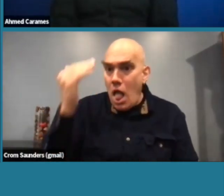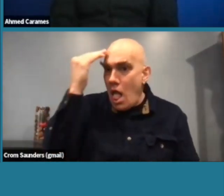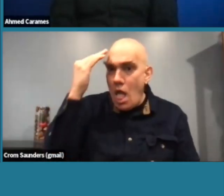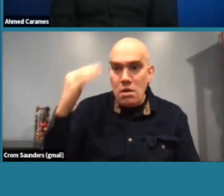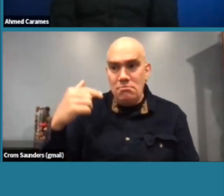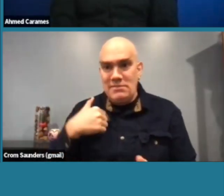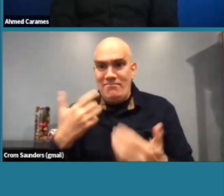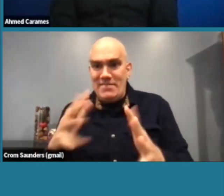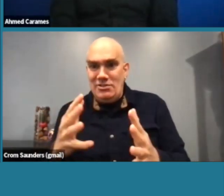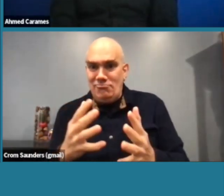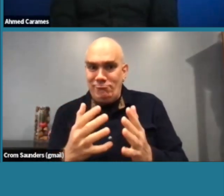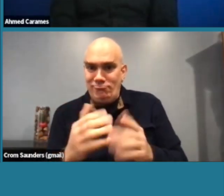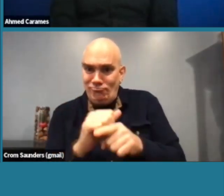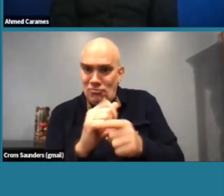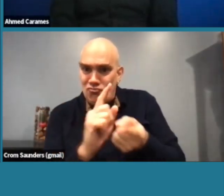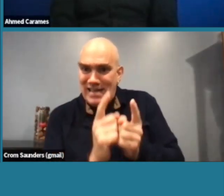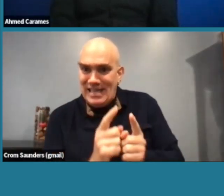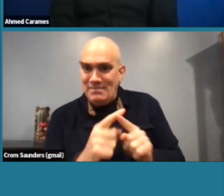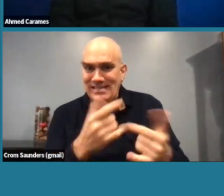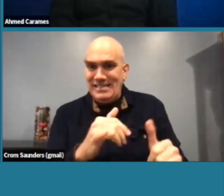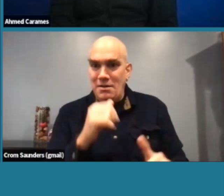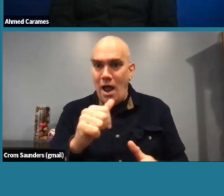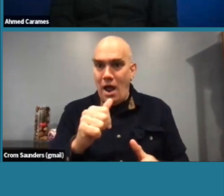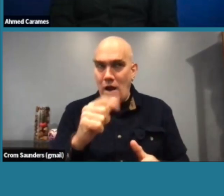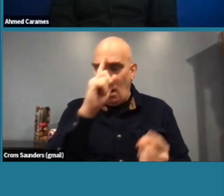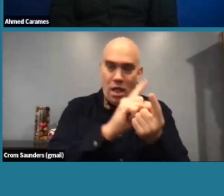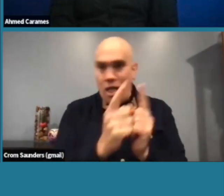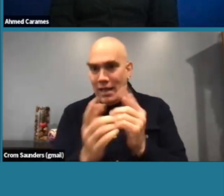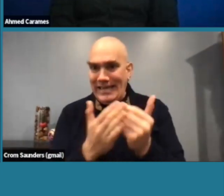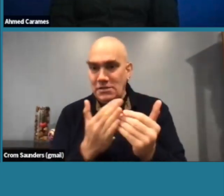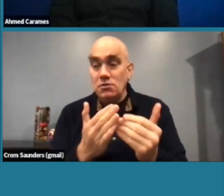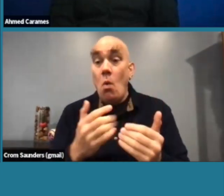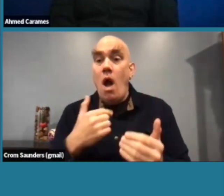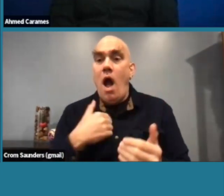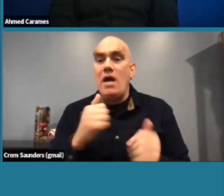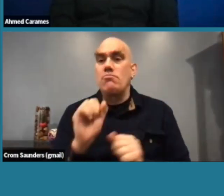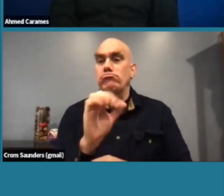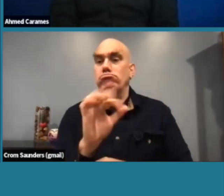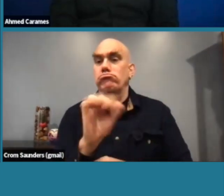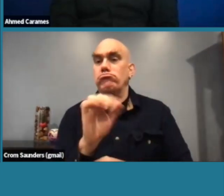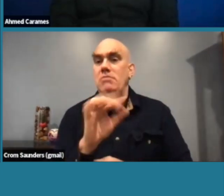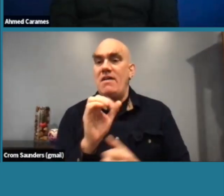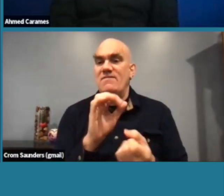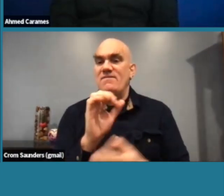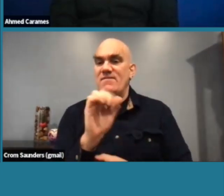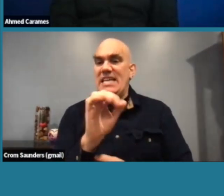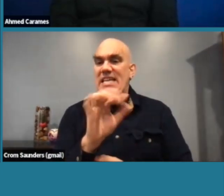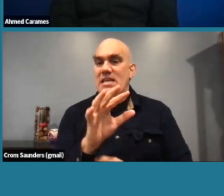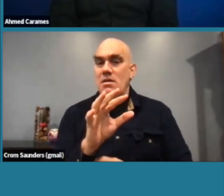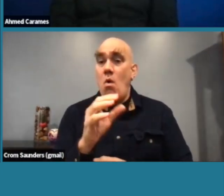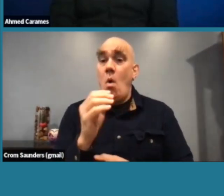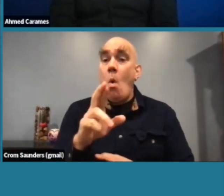change yet. Some interpreters are not familiar with some of the language and they may miss their cues because it's not necessarily just